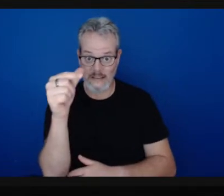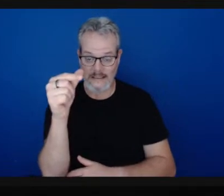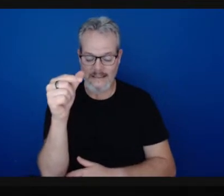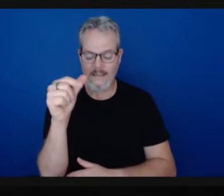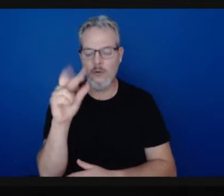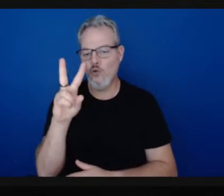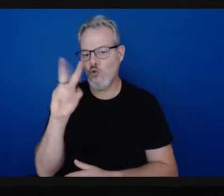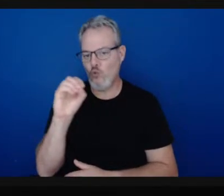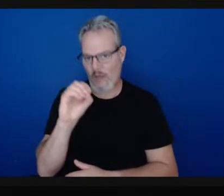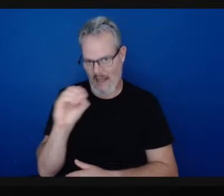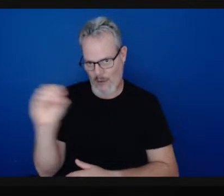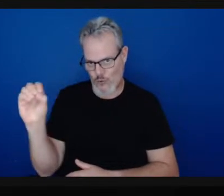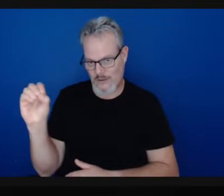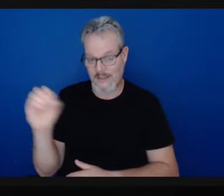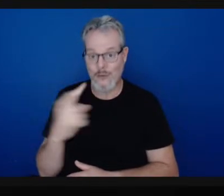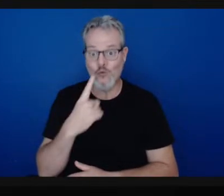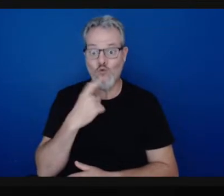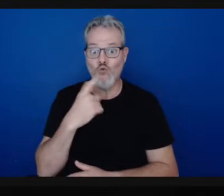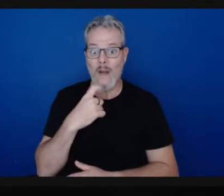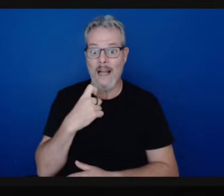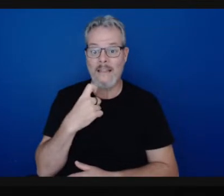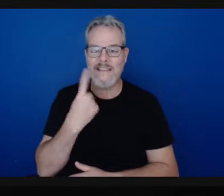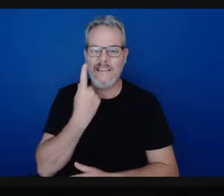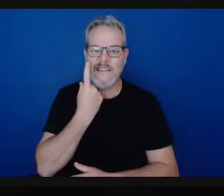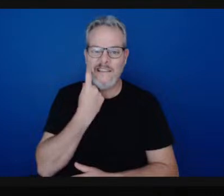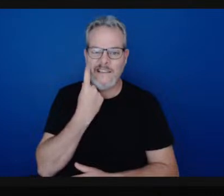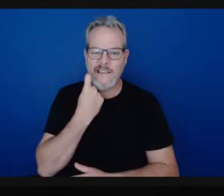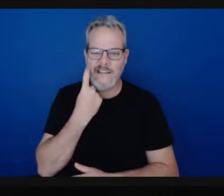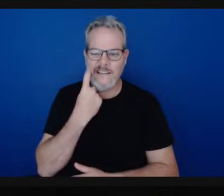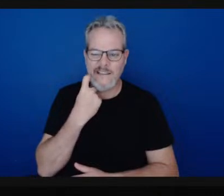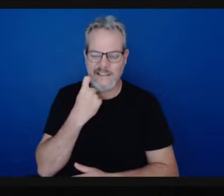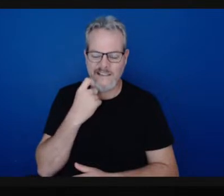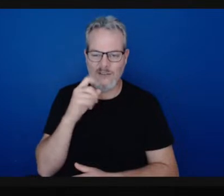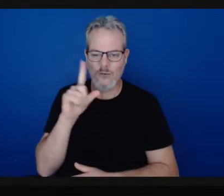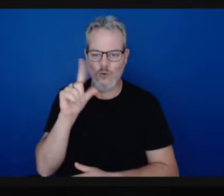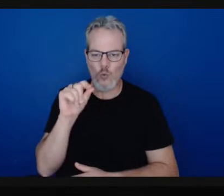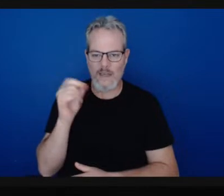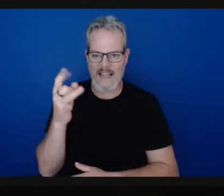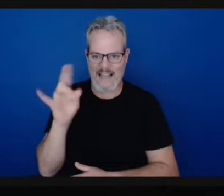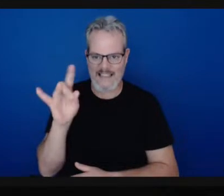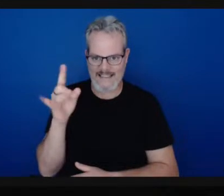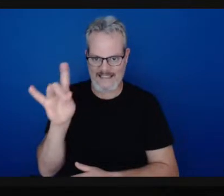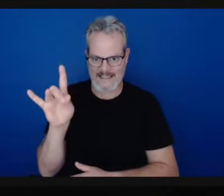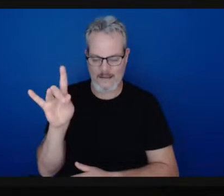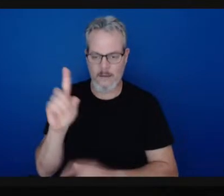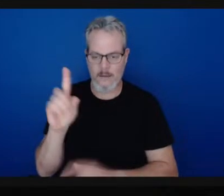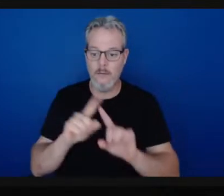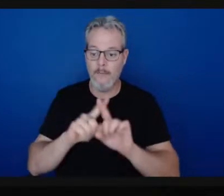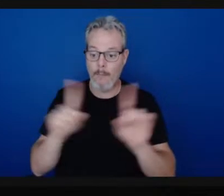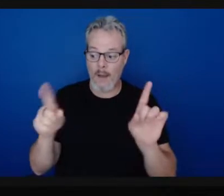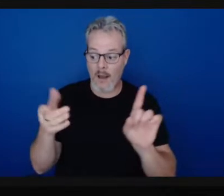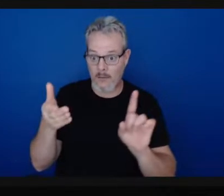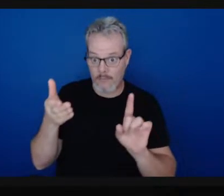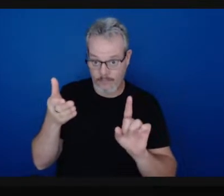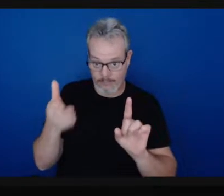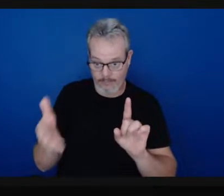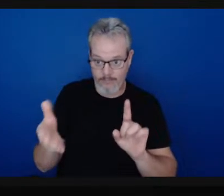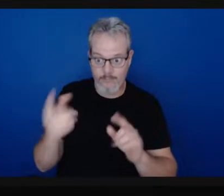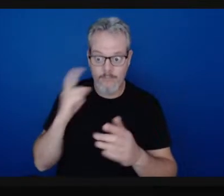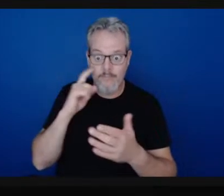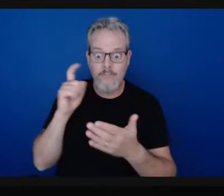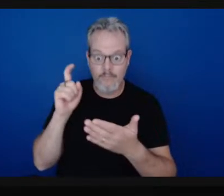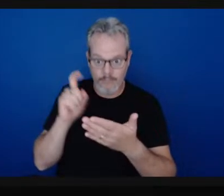2000s, and reds more recently here, 2018. But there, deep under